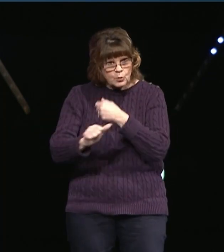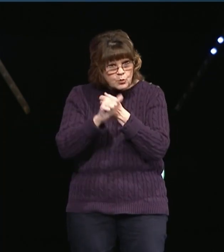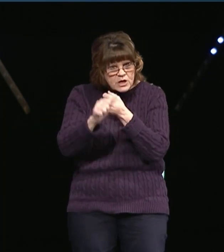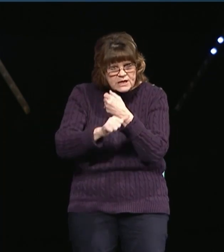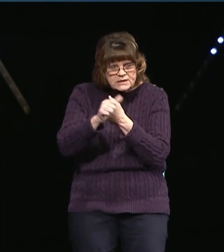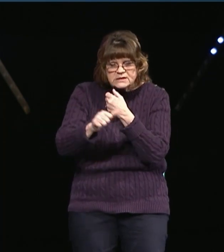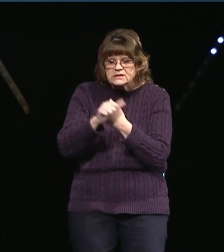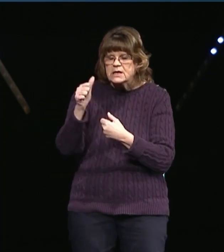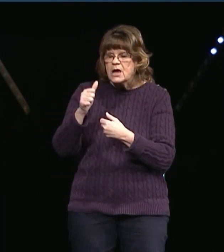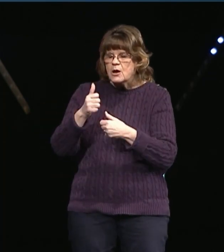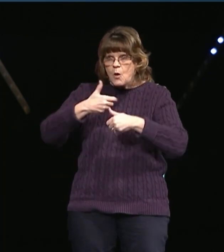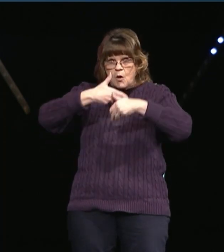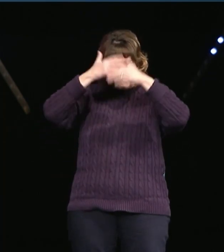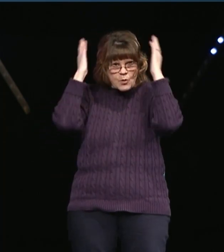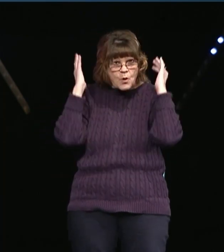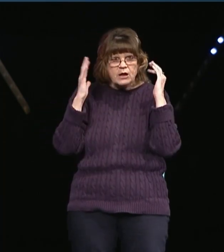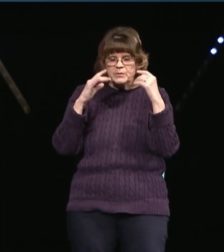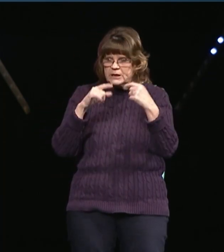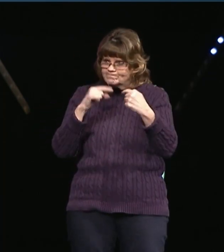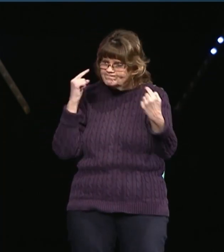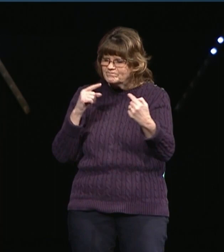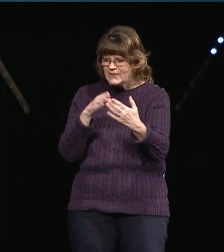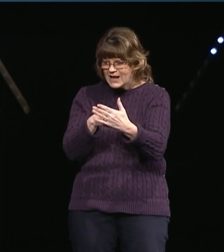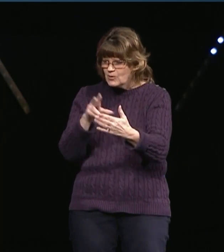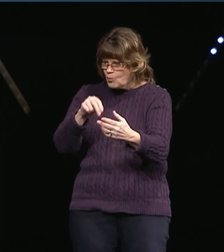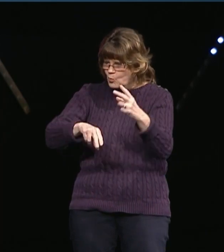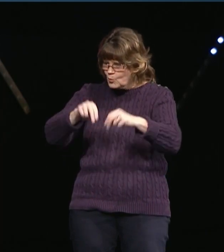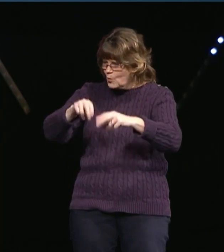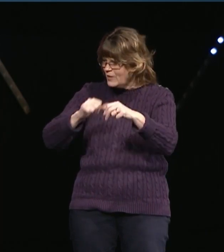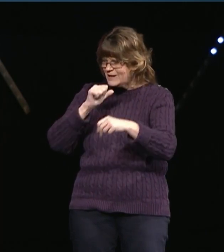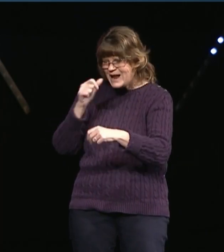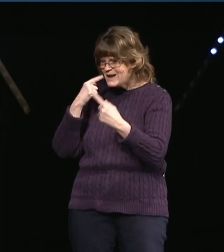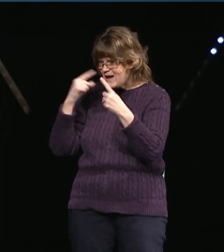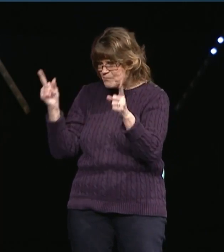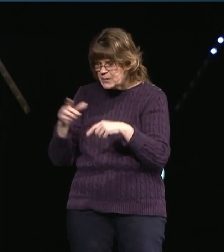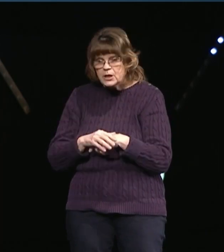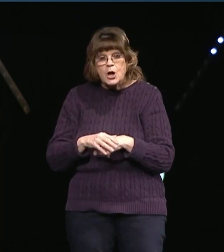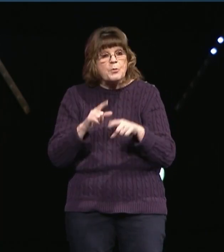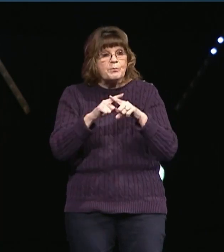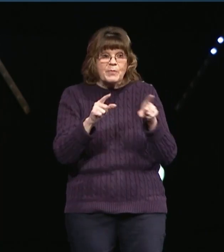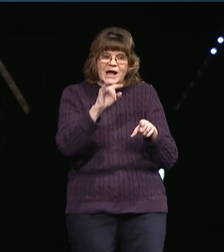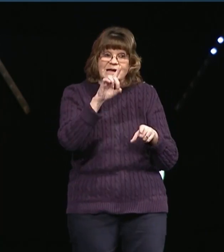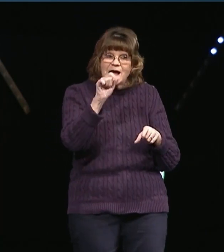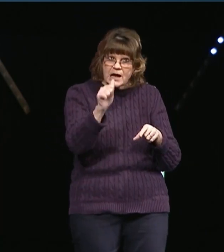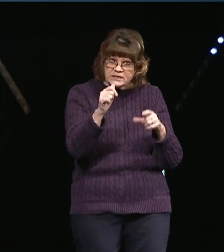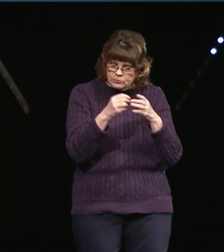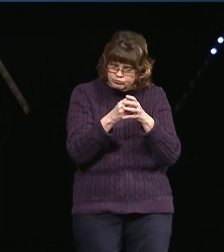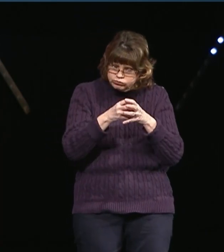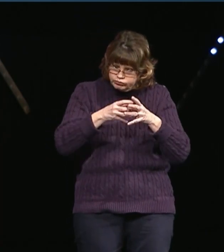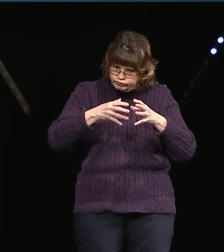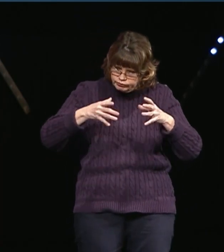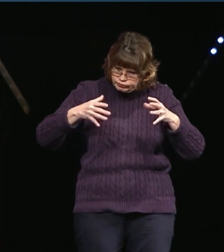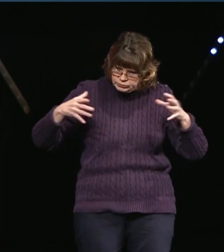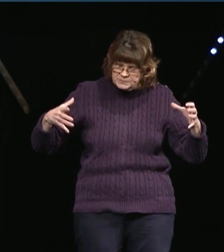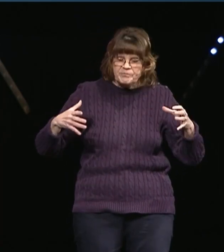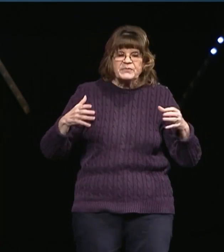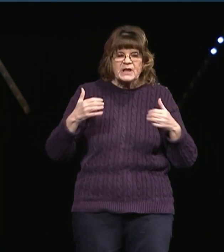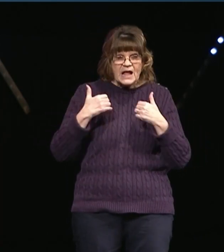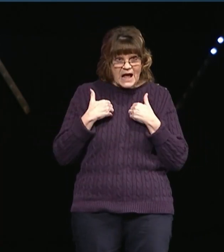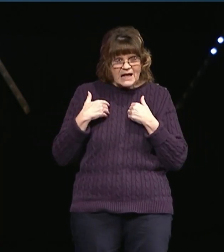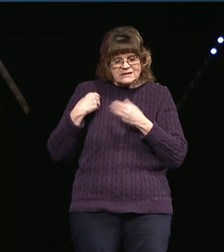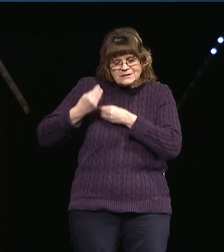the face of overwhelming opposition, IDEA would never have flourished. Dennis leaves behind a great legacy in